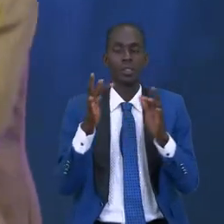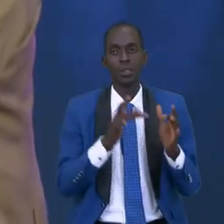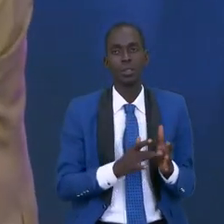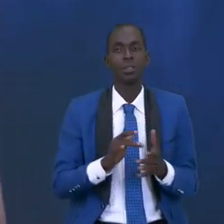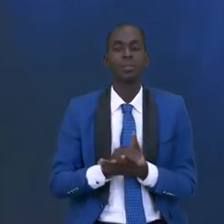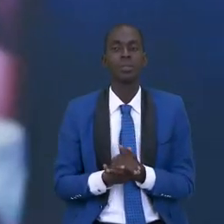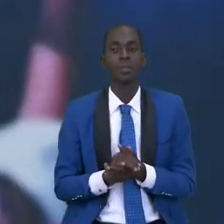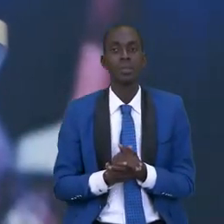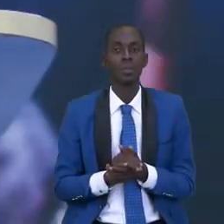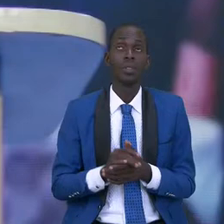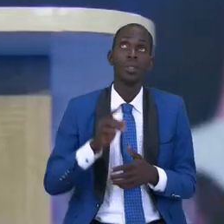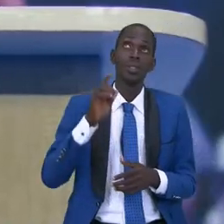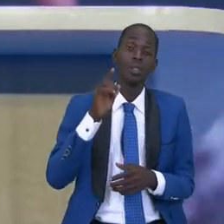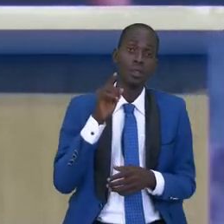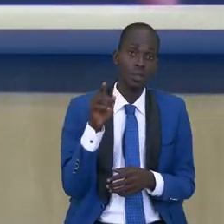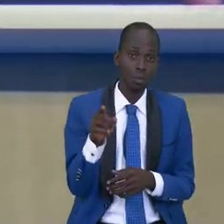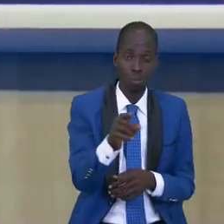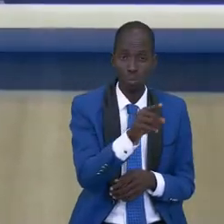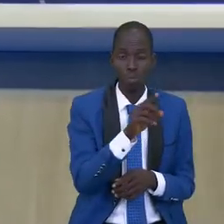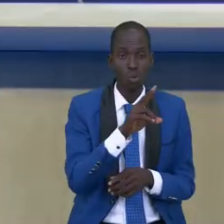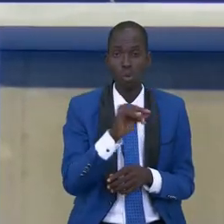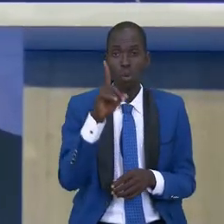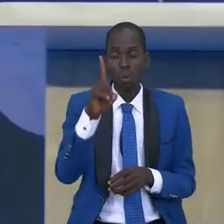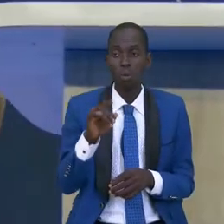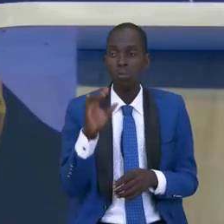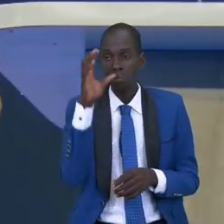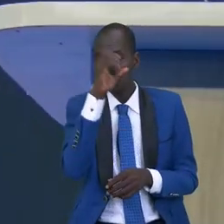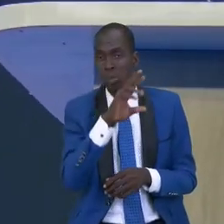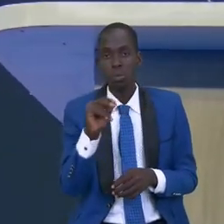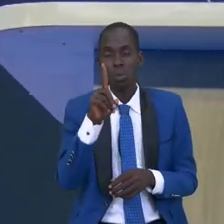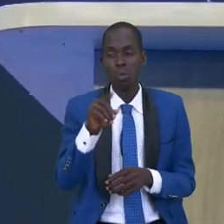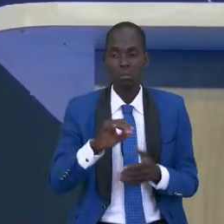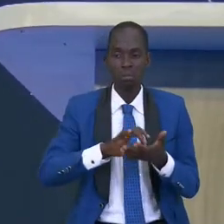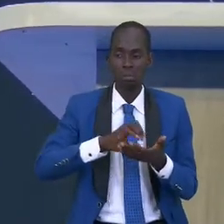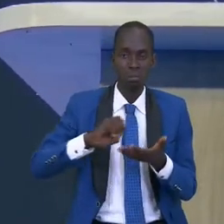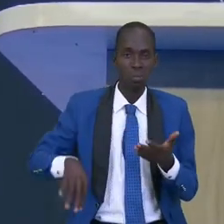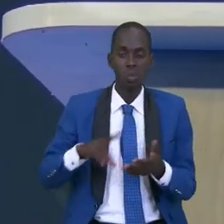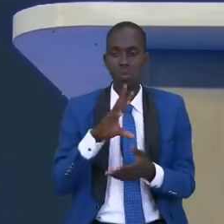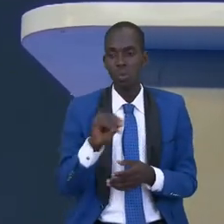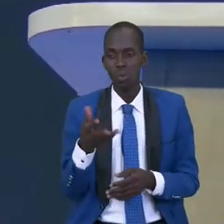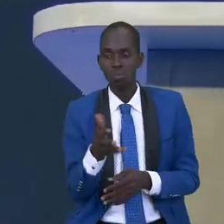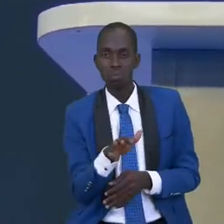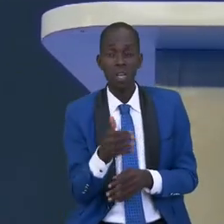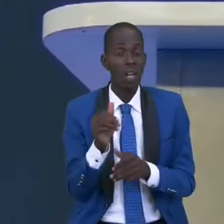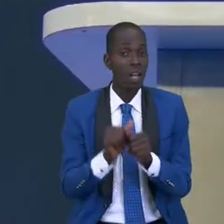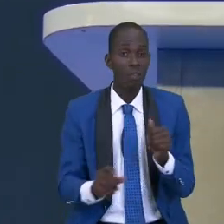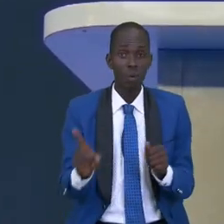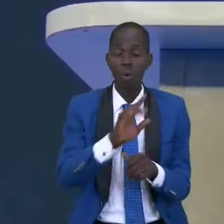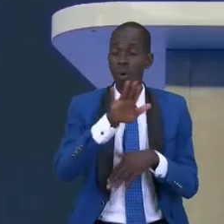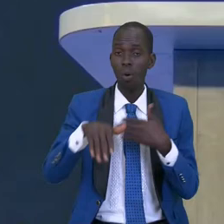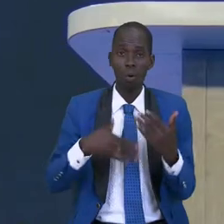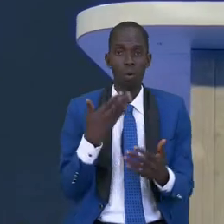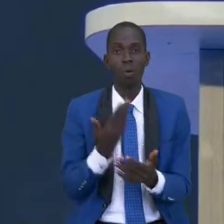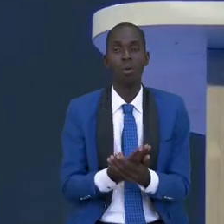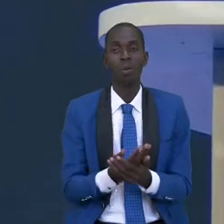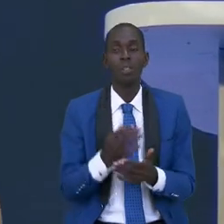Jesus. Him, no discrimination, or her, no discrimination, no partiality. Everyone that